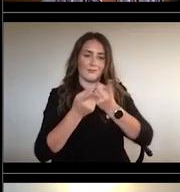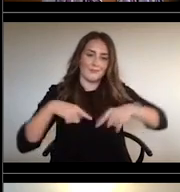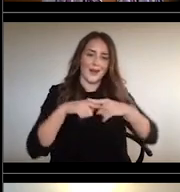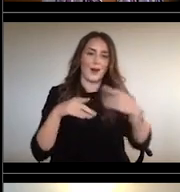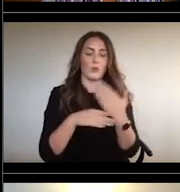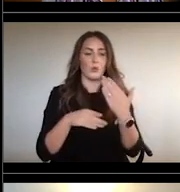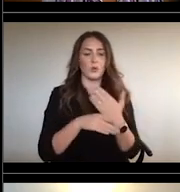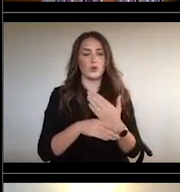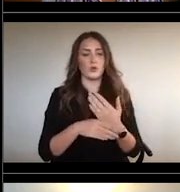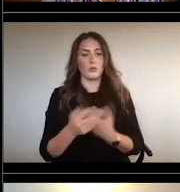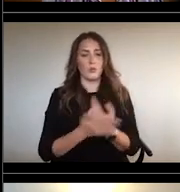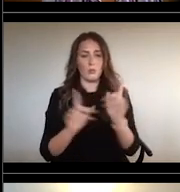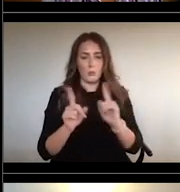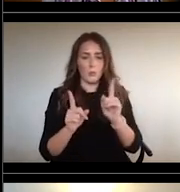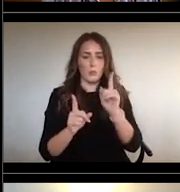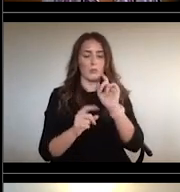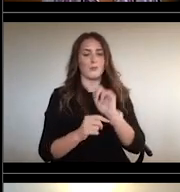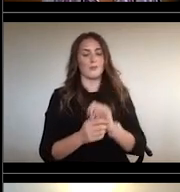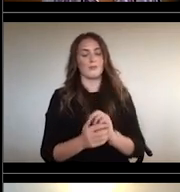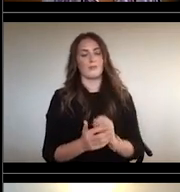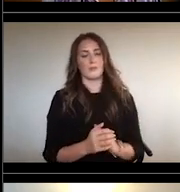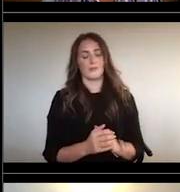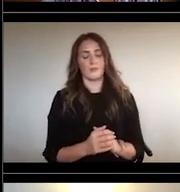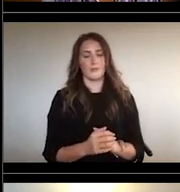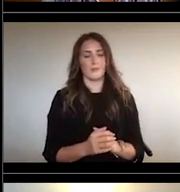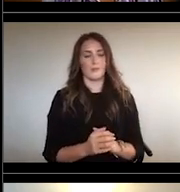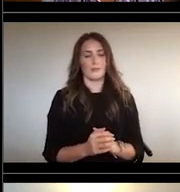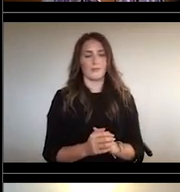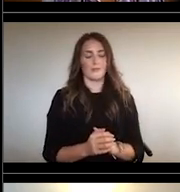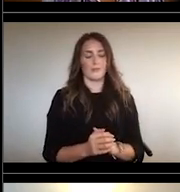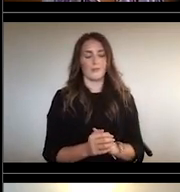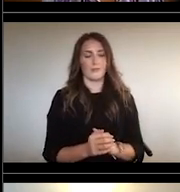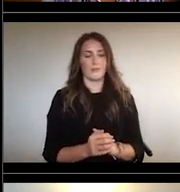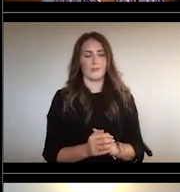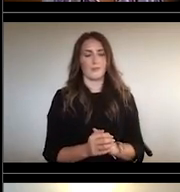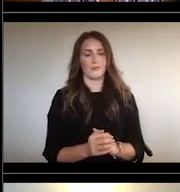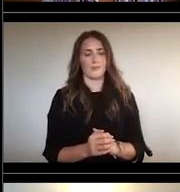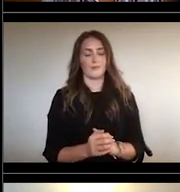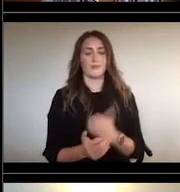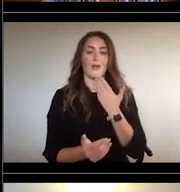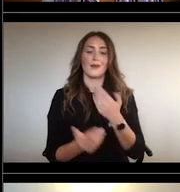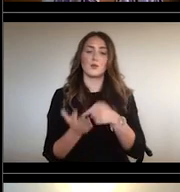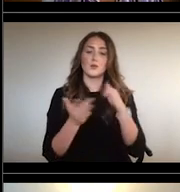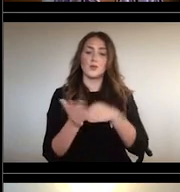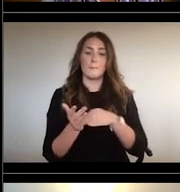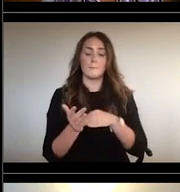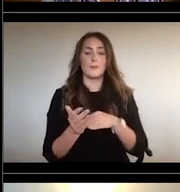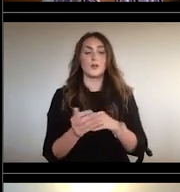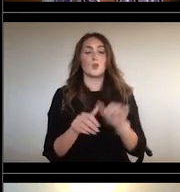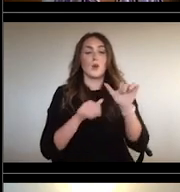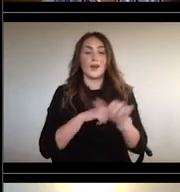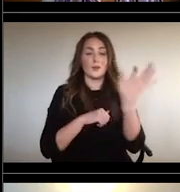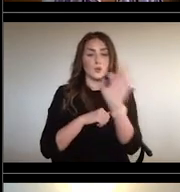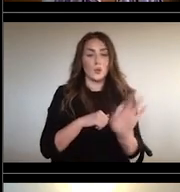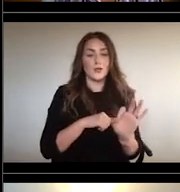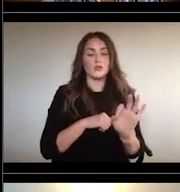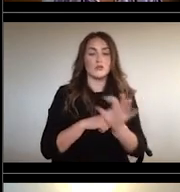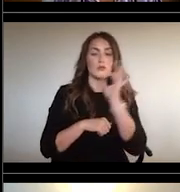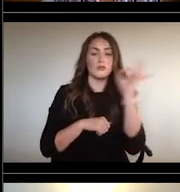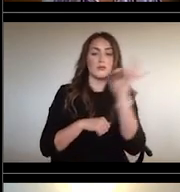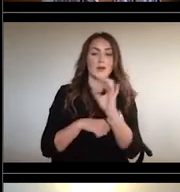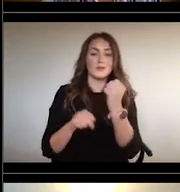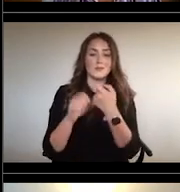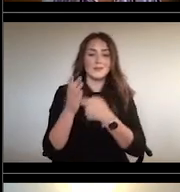to them. Absolutely. Thank you, Tim. Thanks very much indeed. Gareth, next question for you. Have